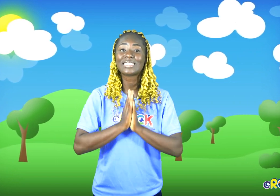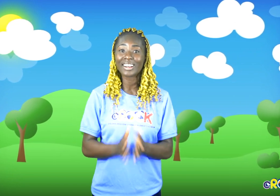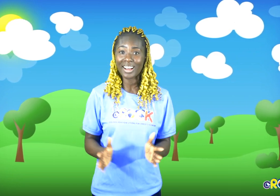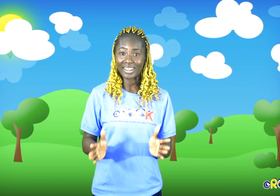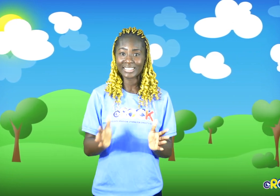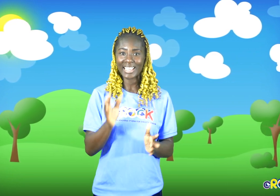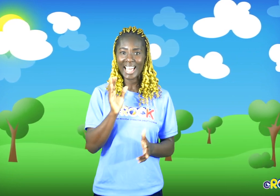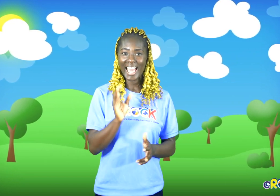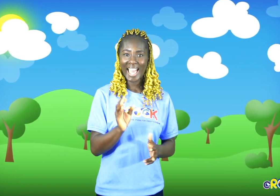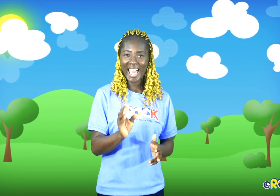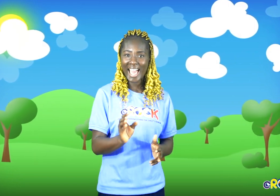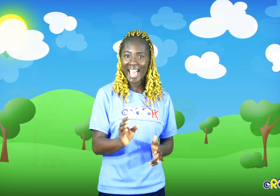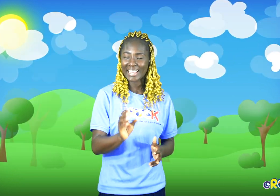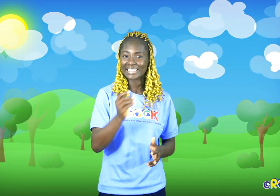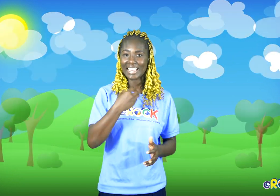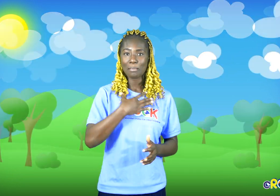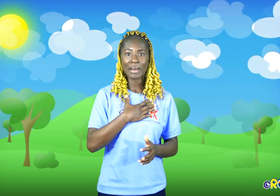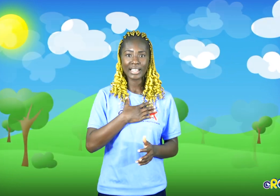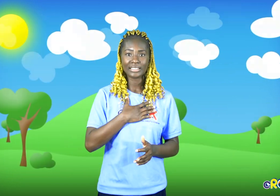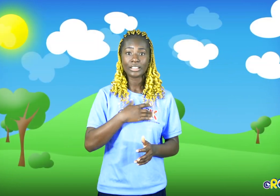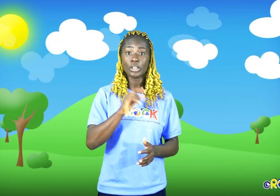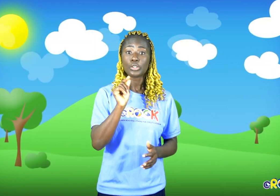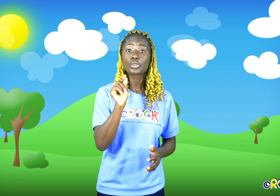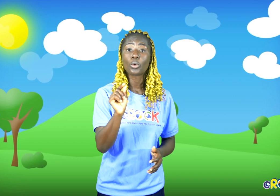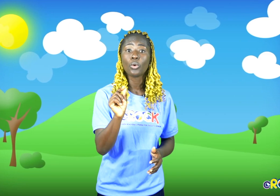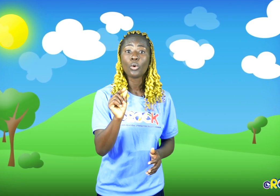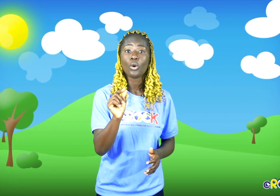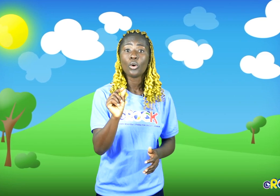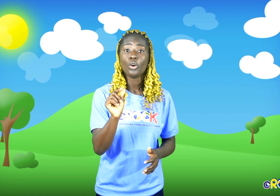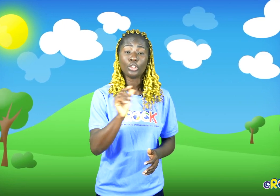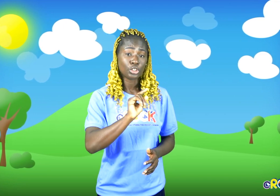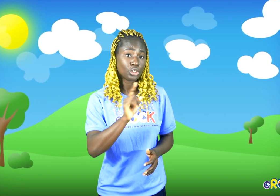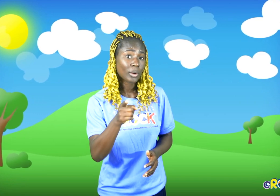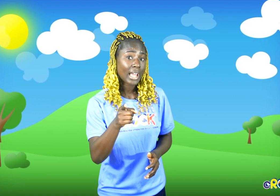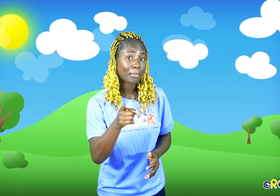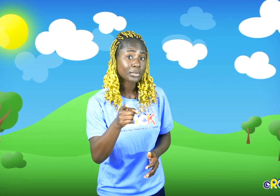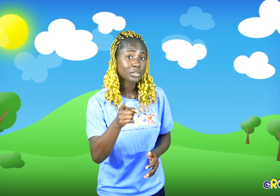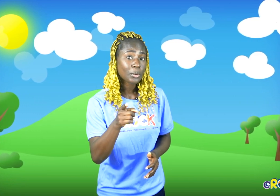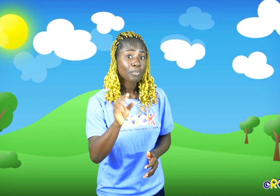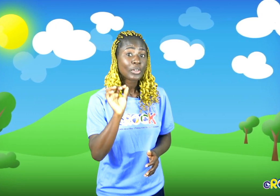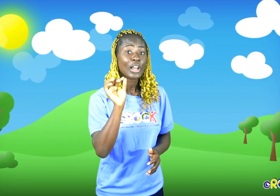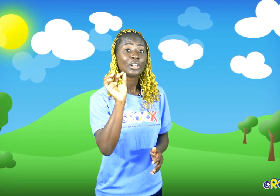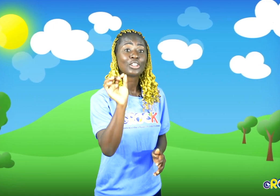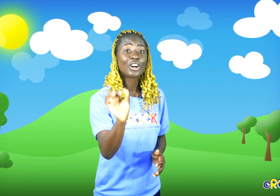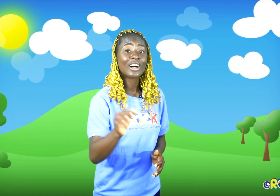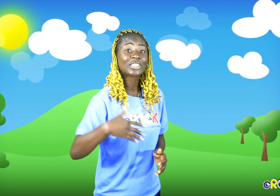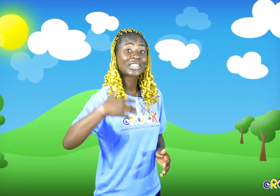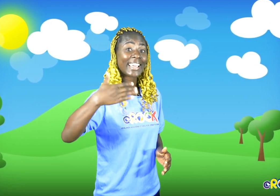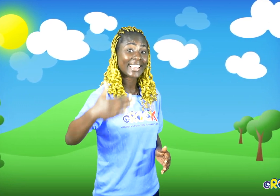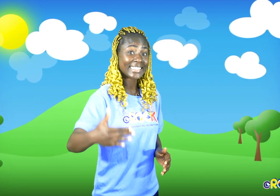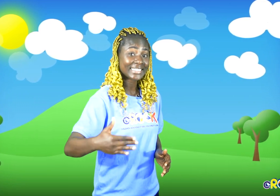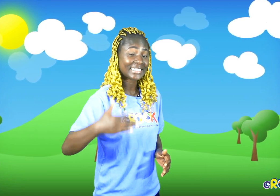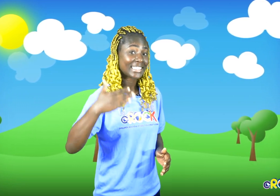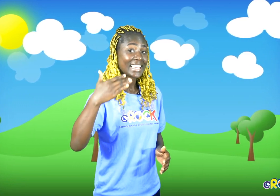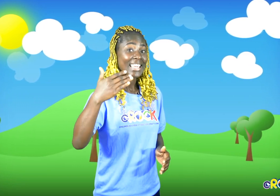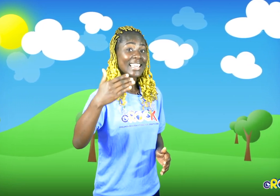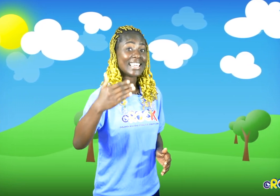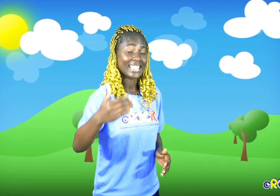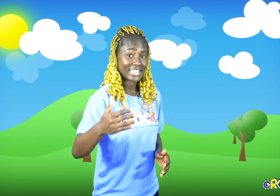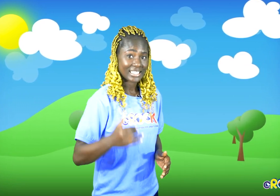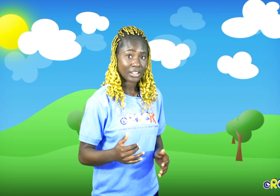what God had in mind. So you know what happened? God